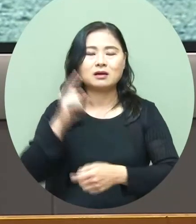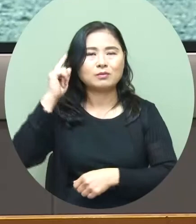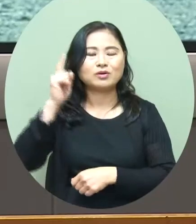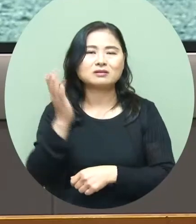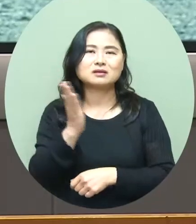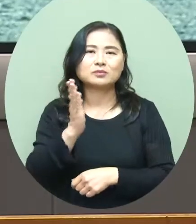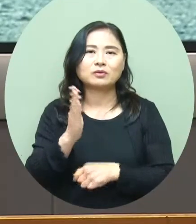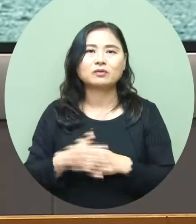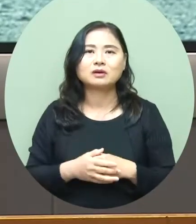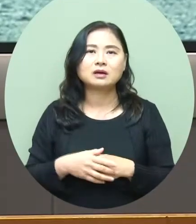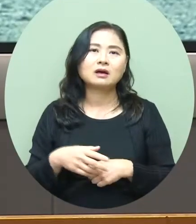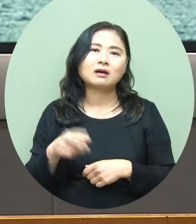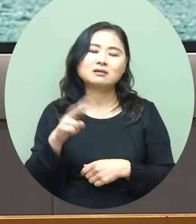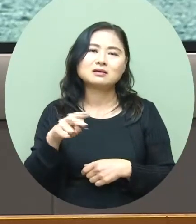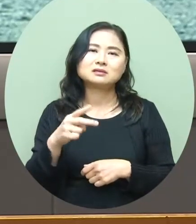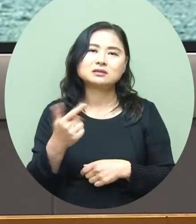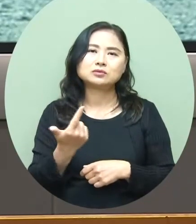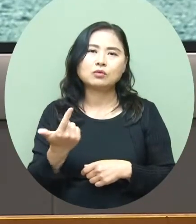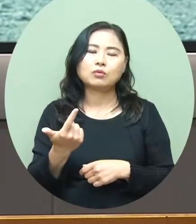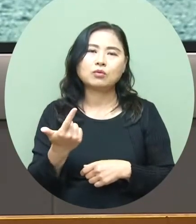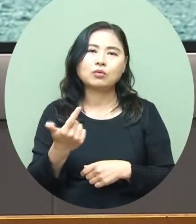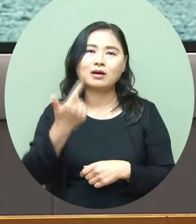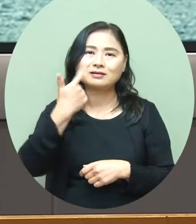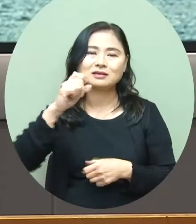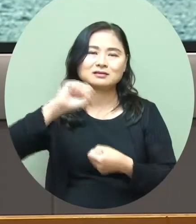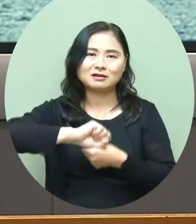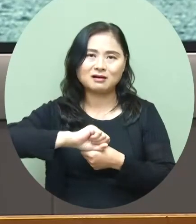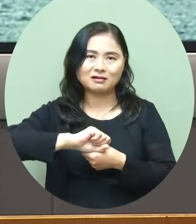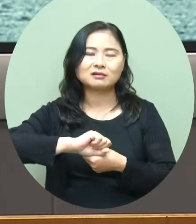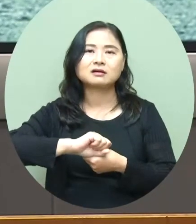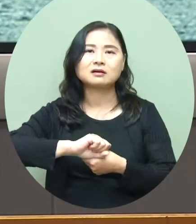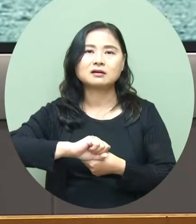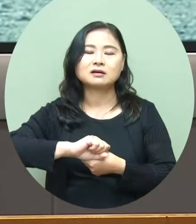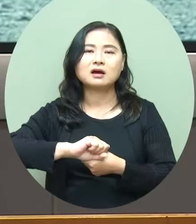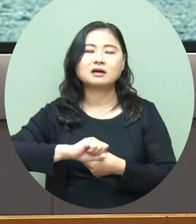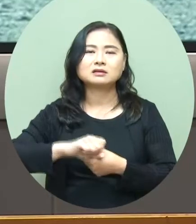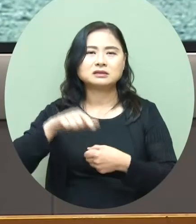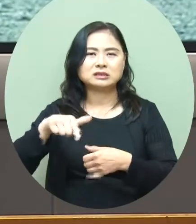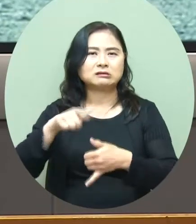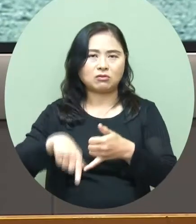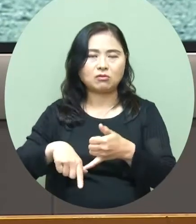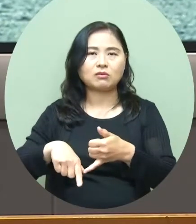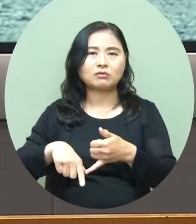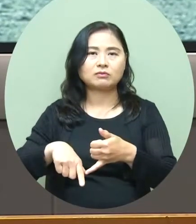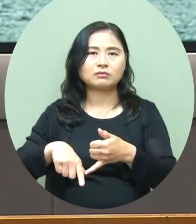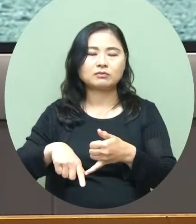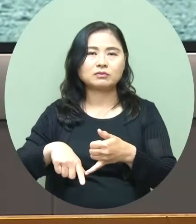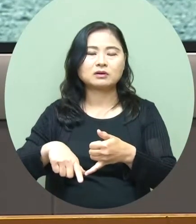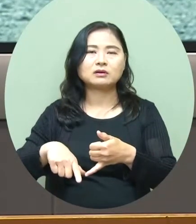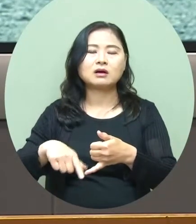Before the 3-day RT exercise, there were roughly 2,000 new infections reported every day.